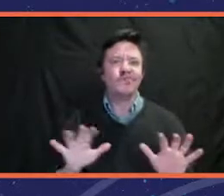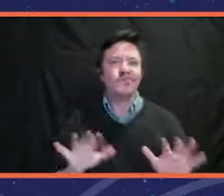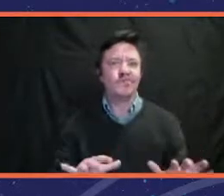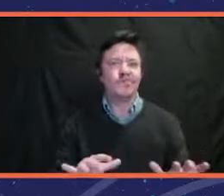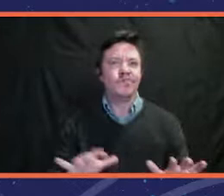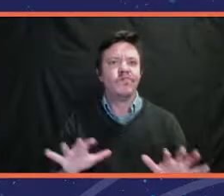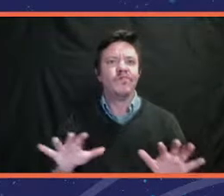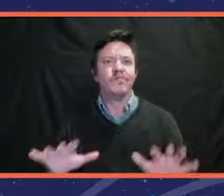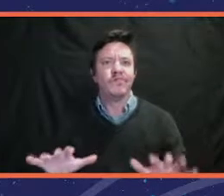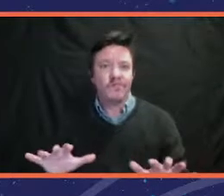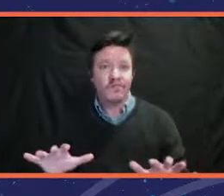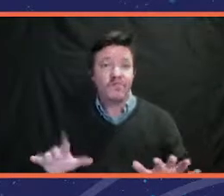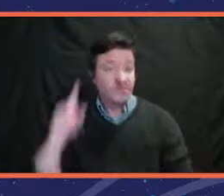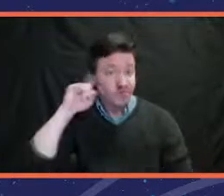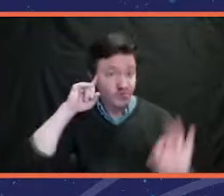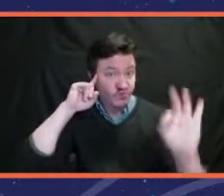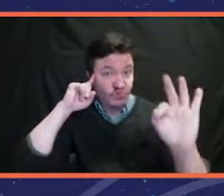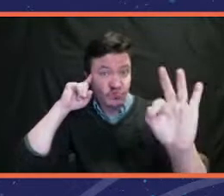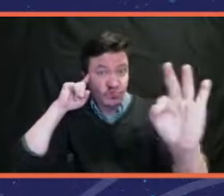Can y'all hear it?